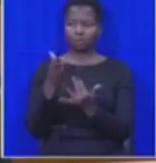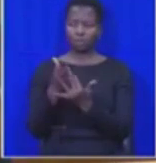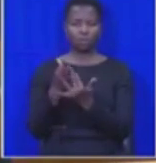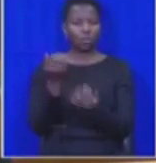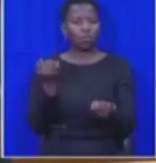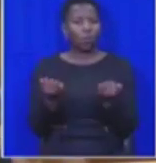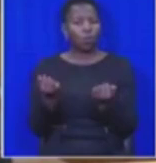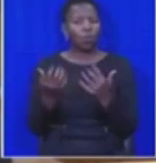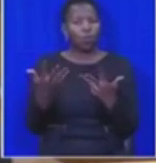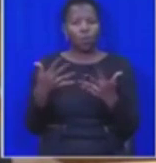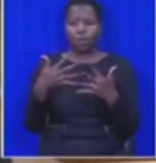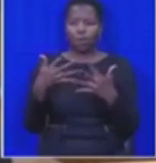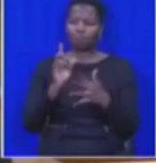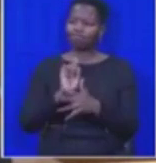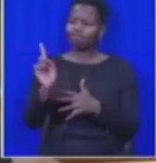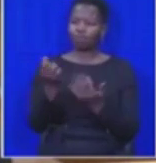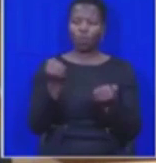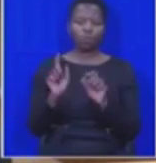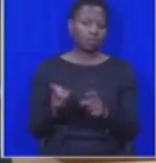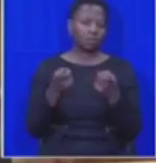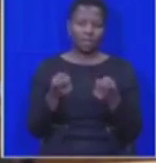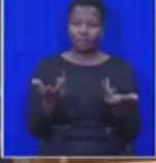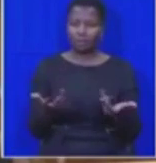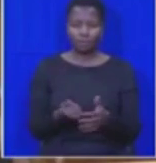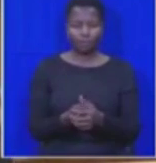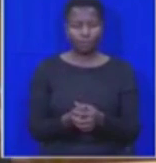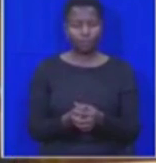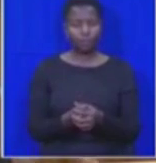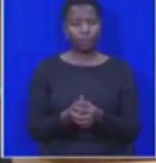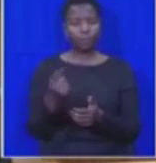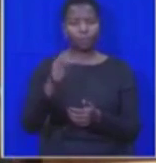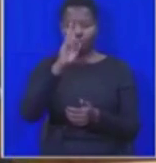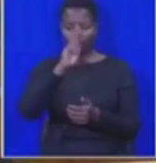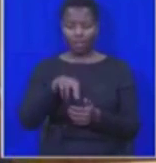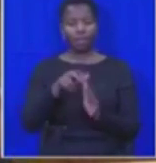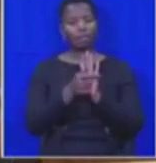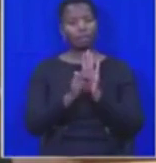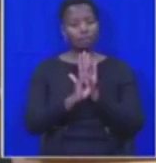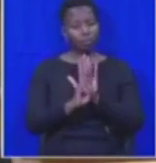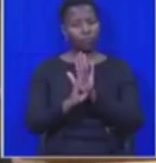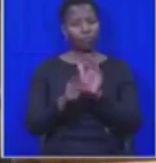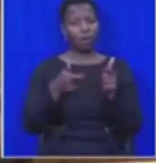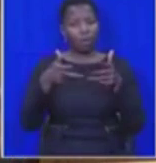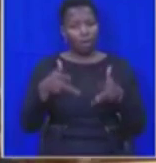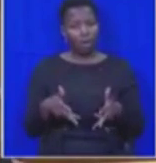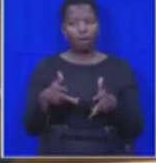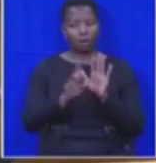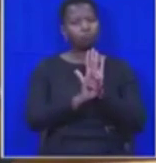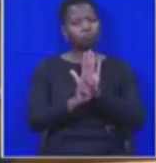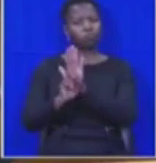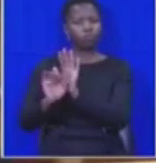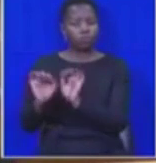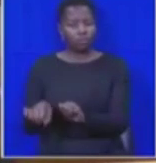any kind of litigation. You need litigation, you need lawyers in the